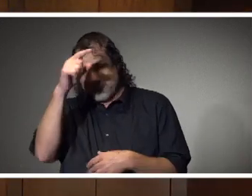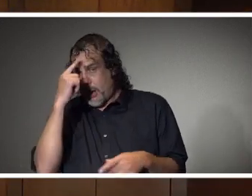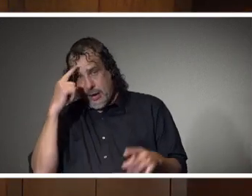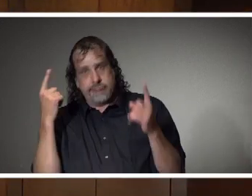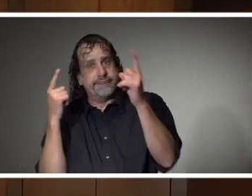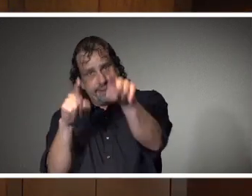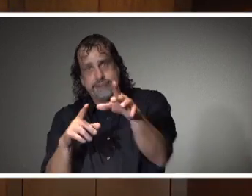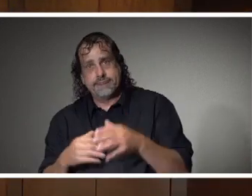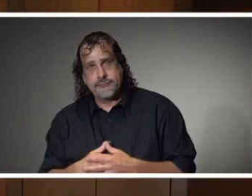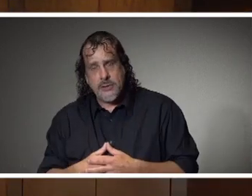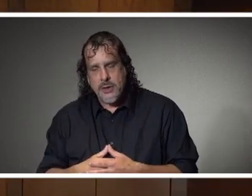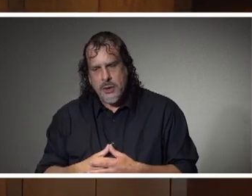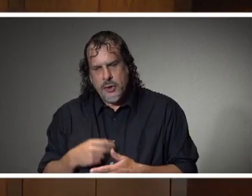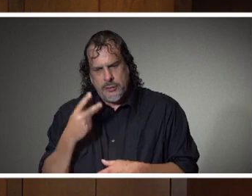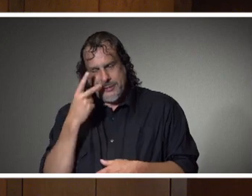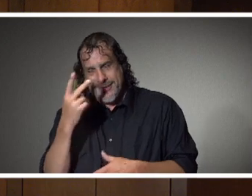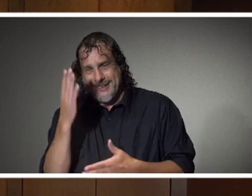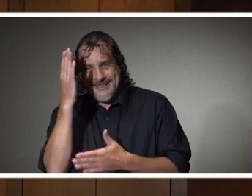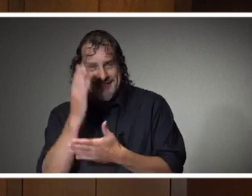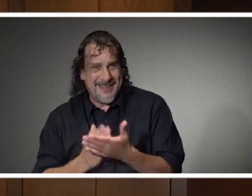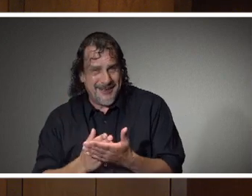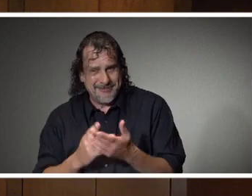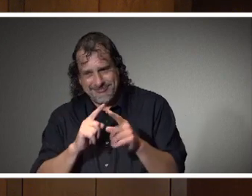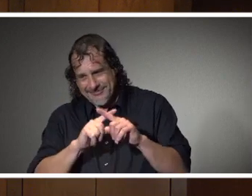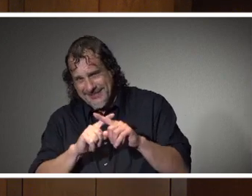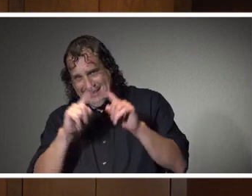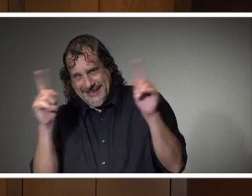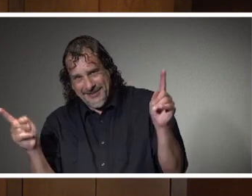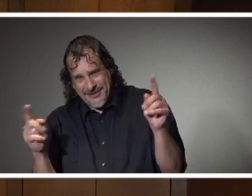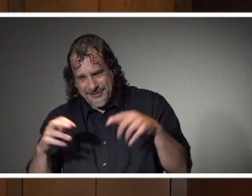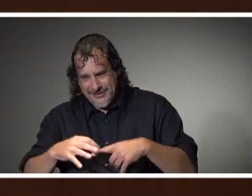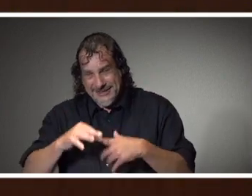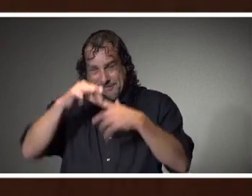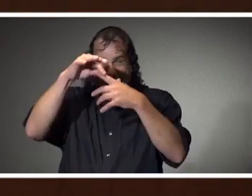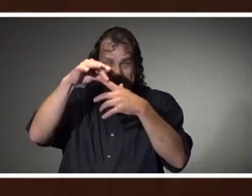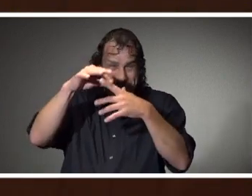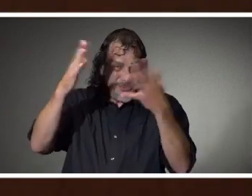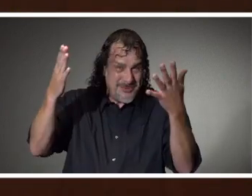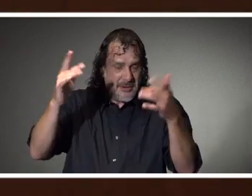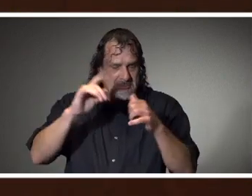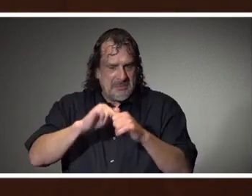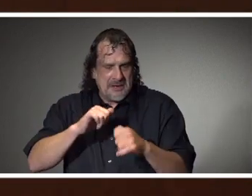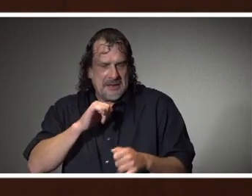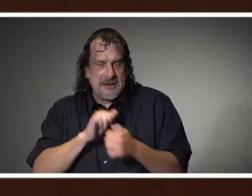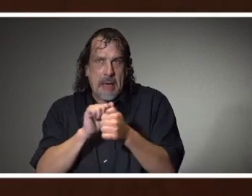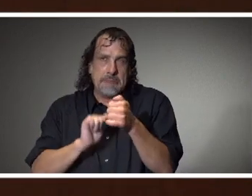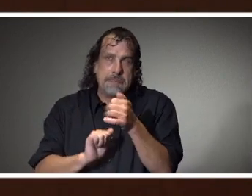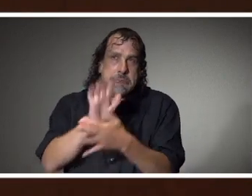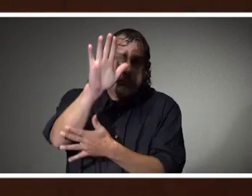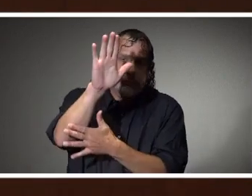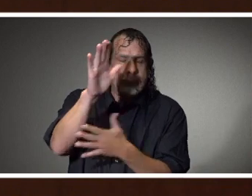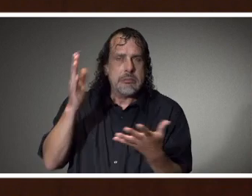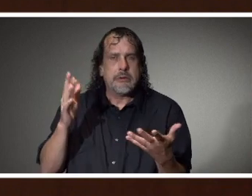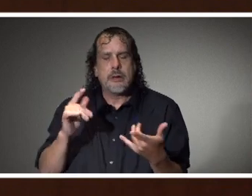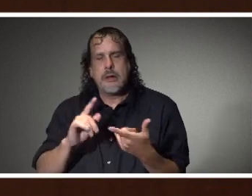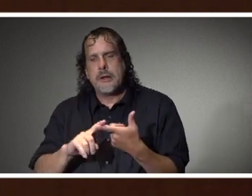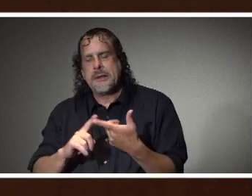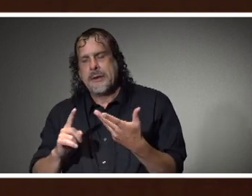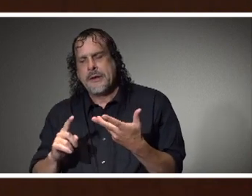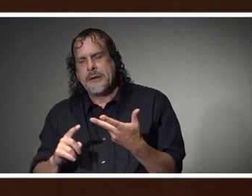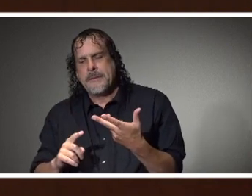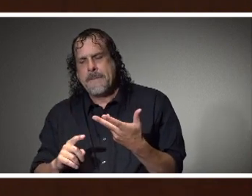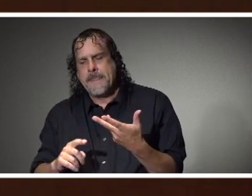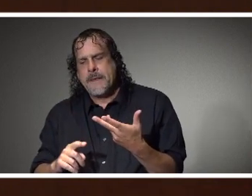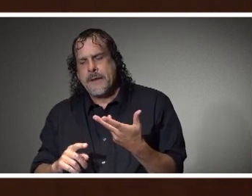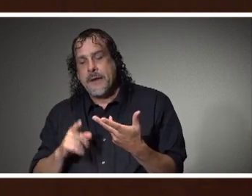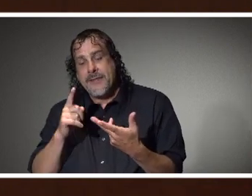seen some augmentation in cases, but it hasn't really been a spike. It's been sort of a creep up, and certainly some of that, I certainly do think it's because